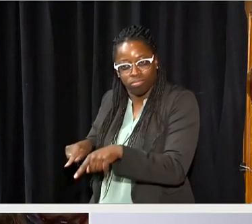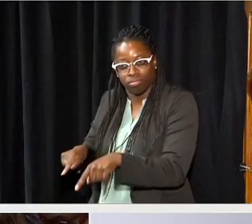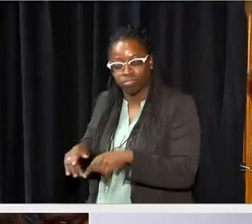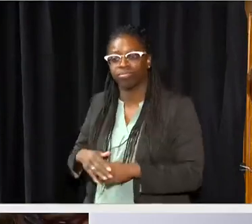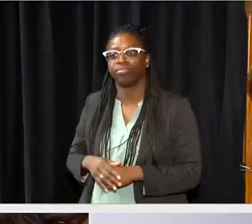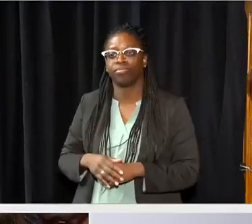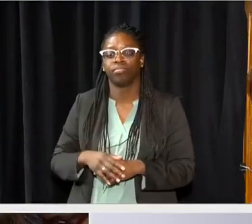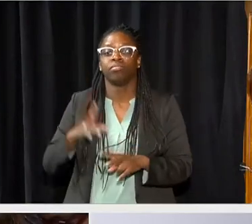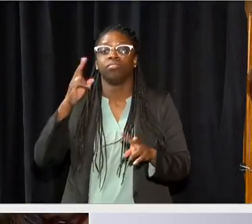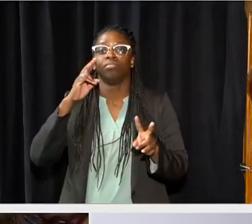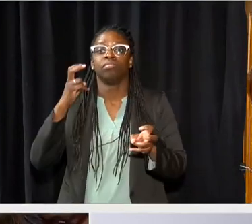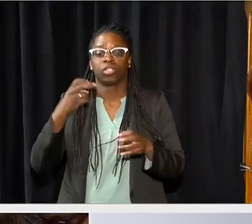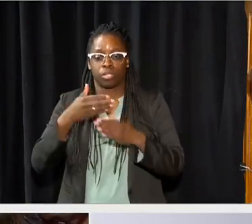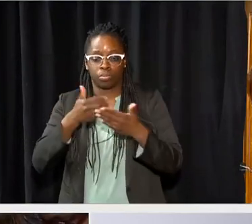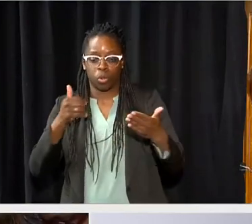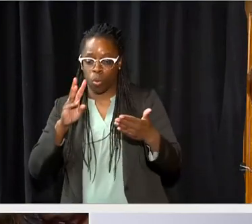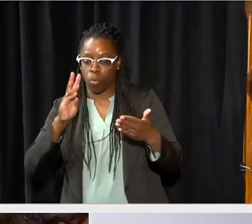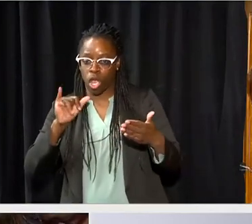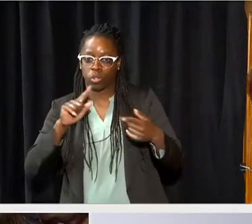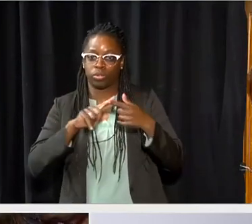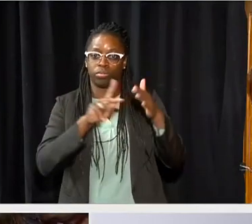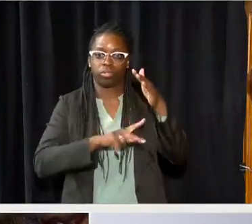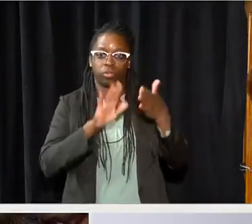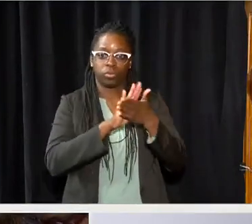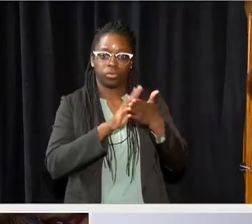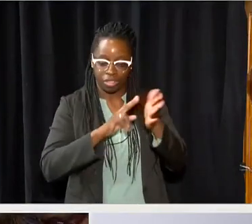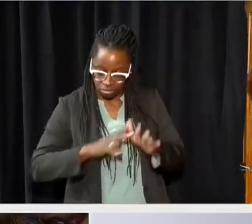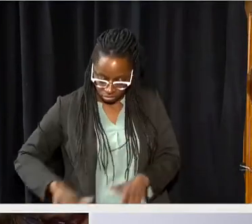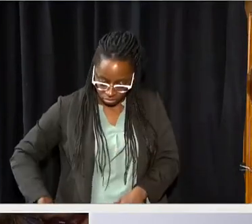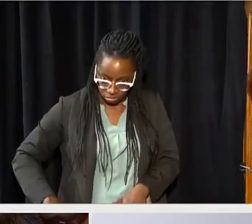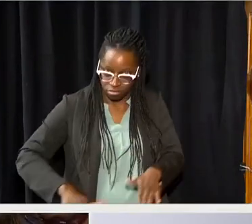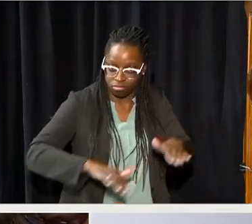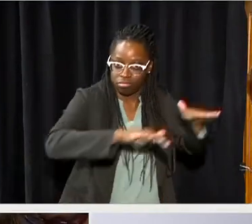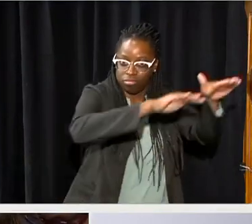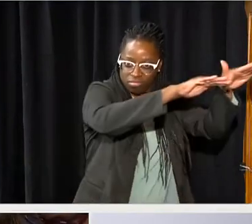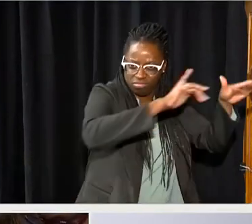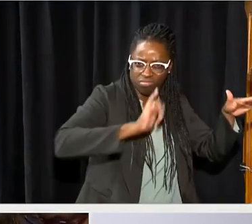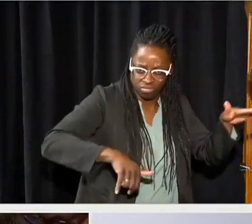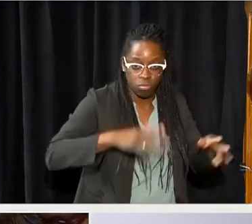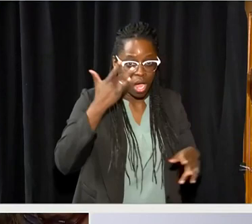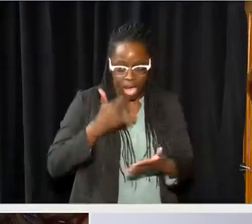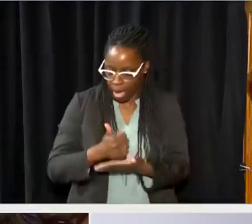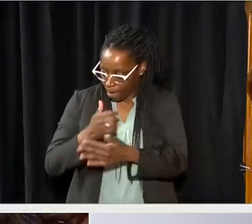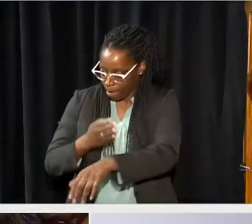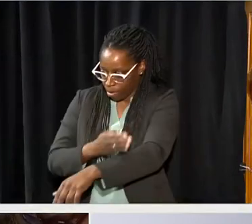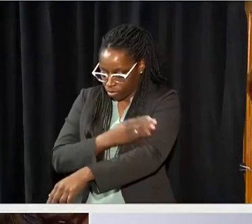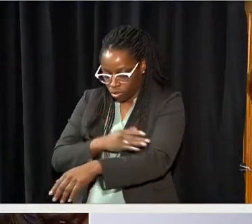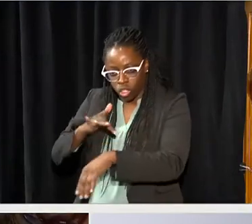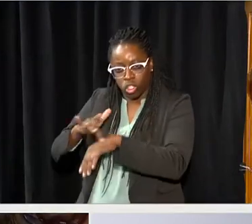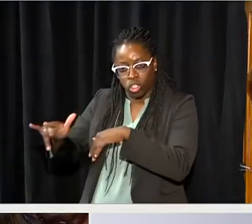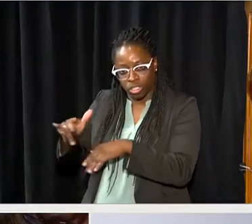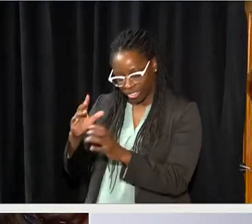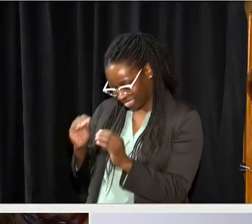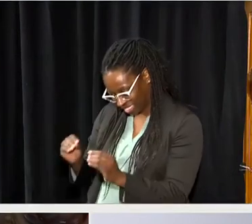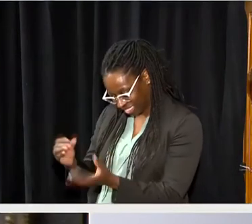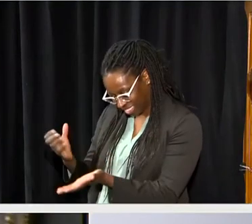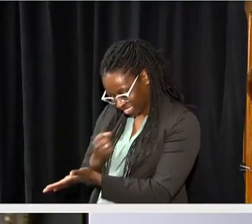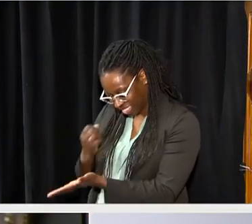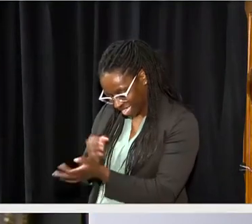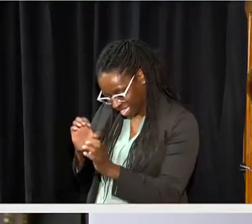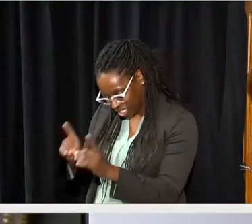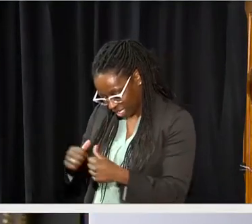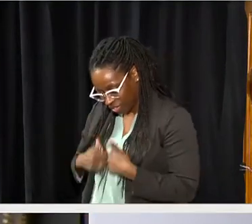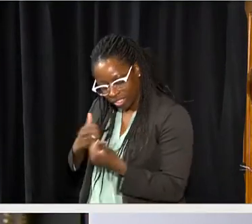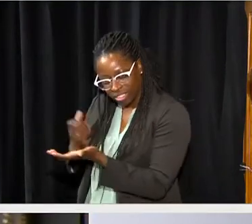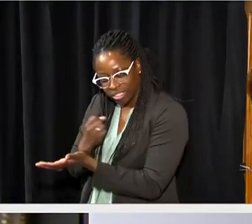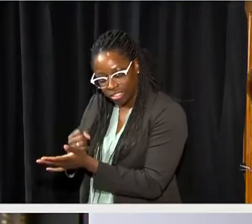to save families money and transform early education in our state. First, we'll direct help to